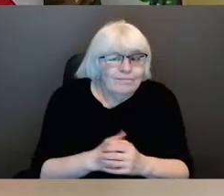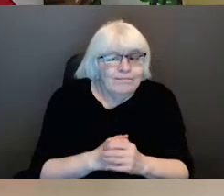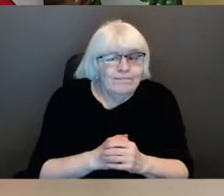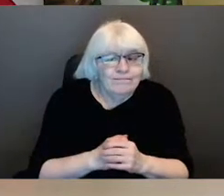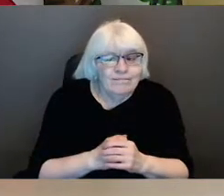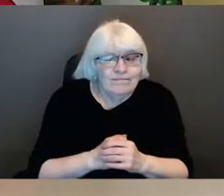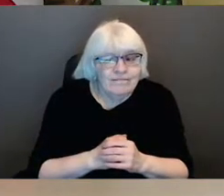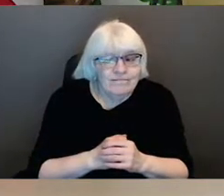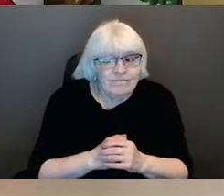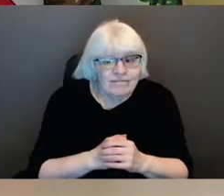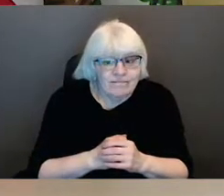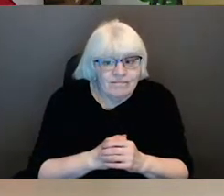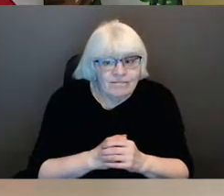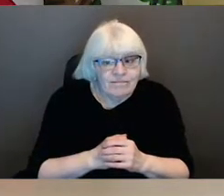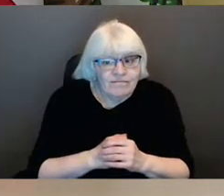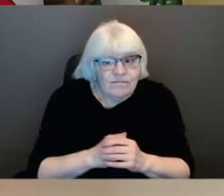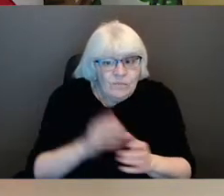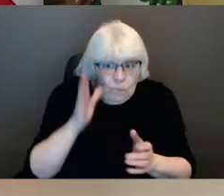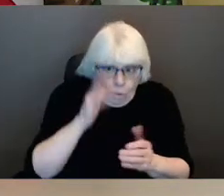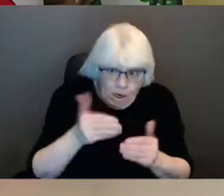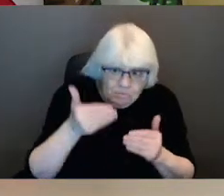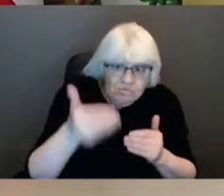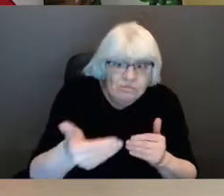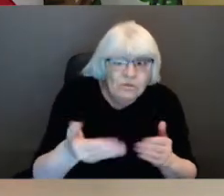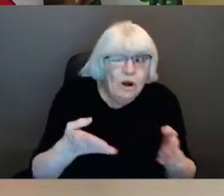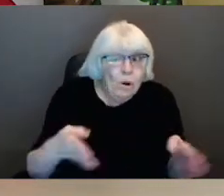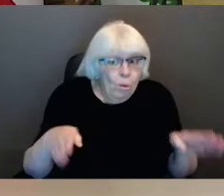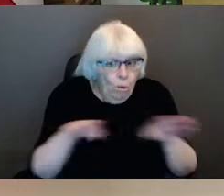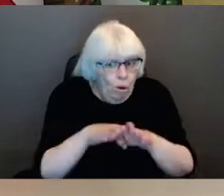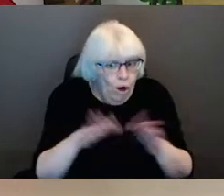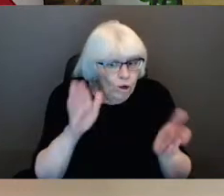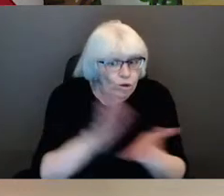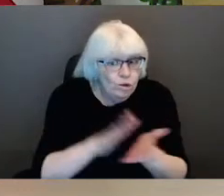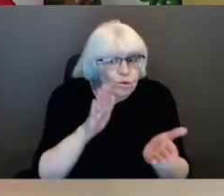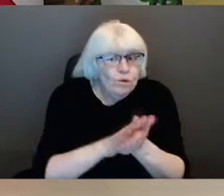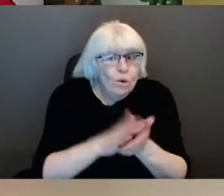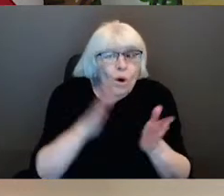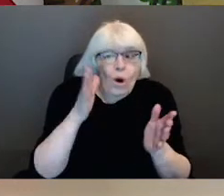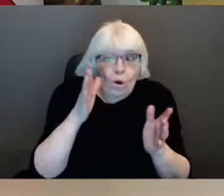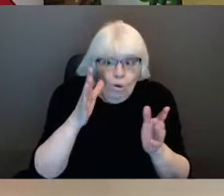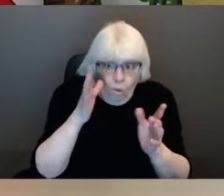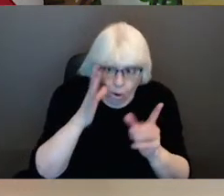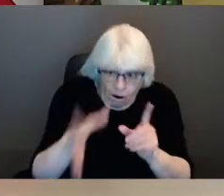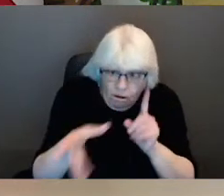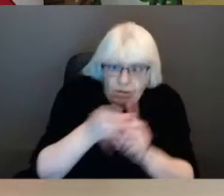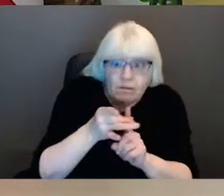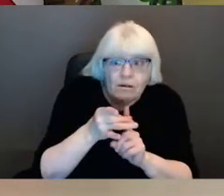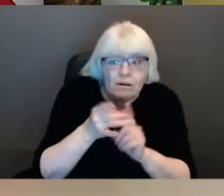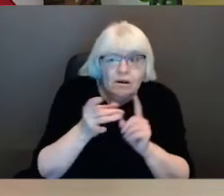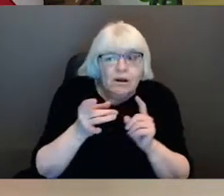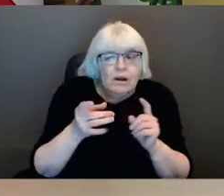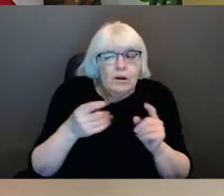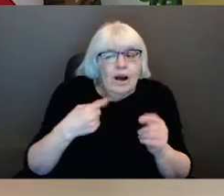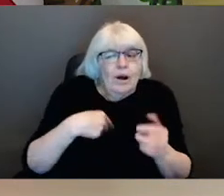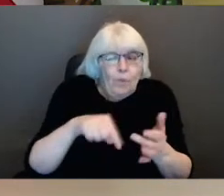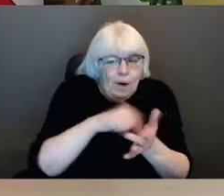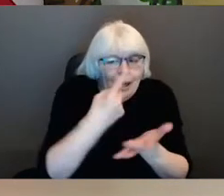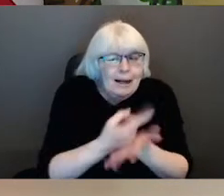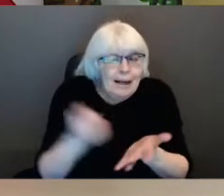schools? So we have set it up, and we talked a little bit about it last week, where we have